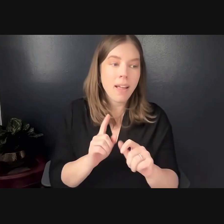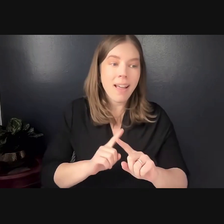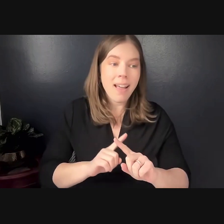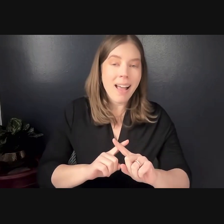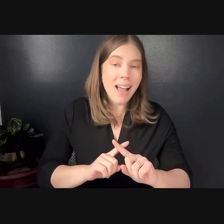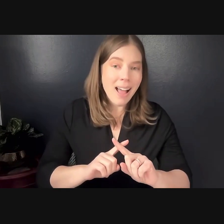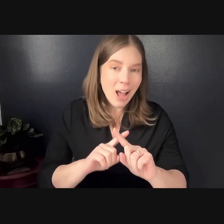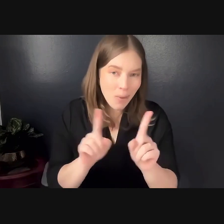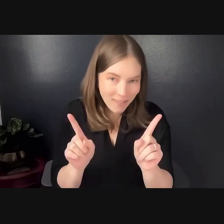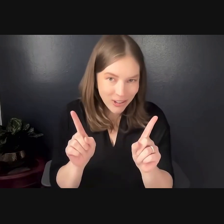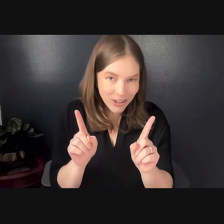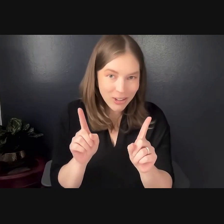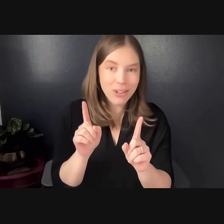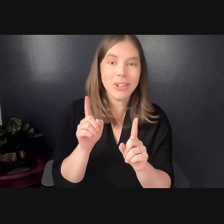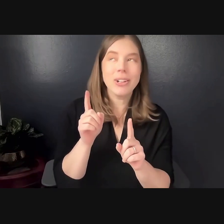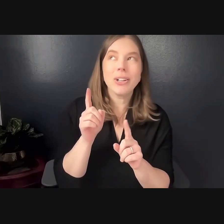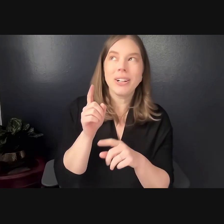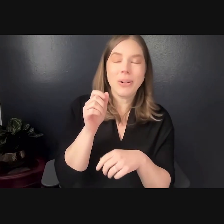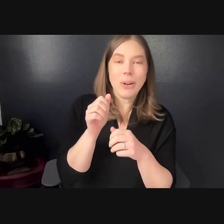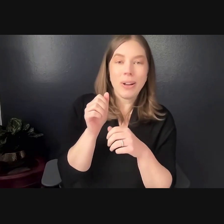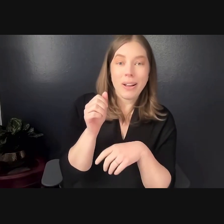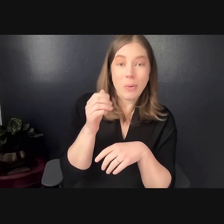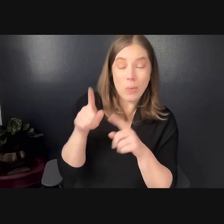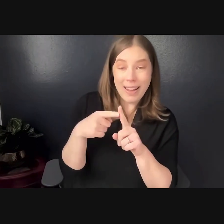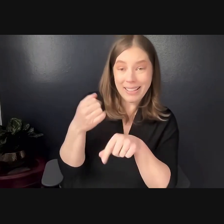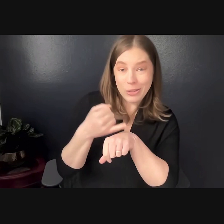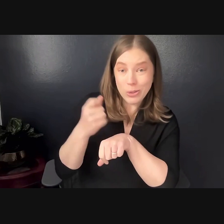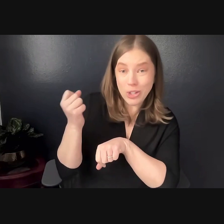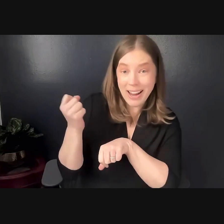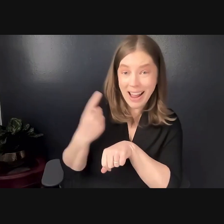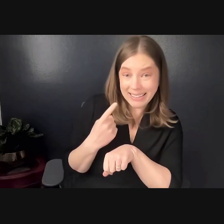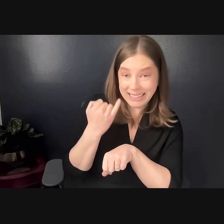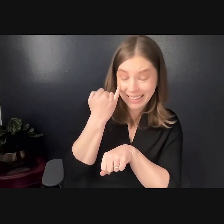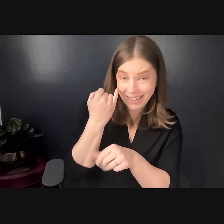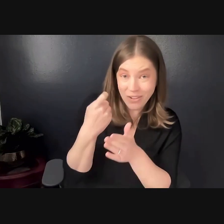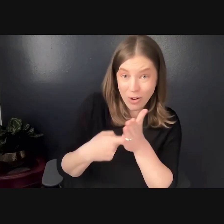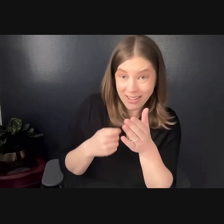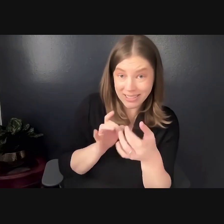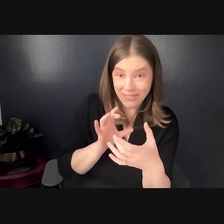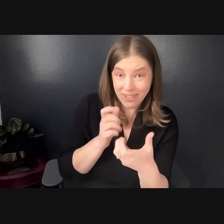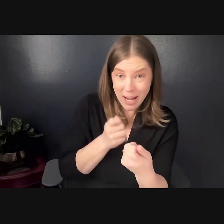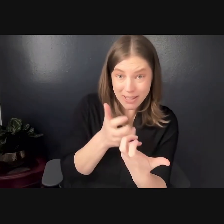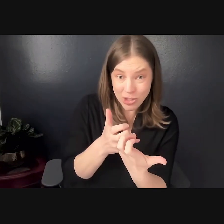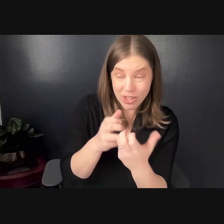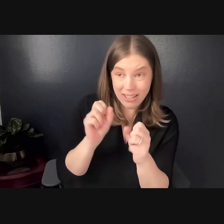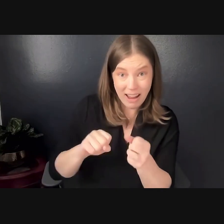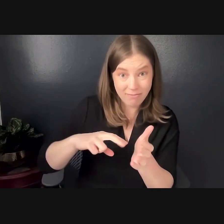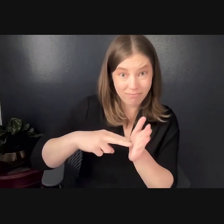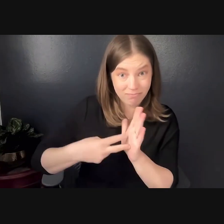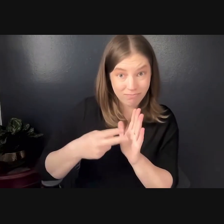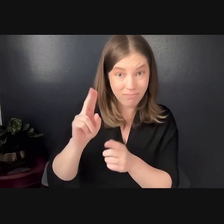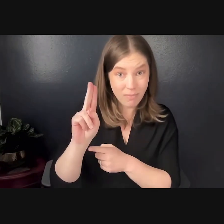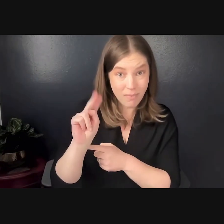that, yes, there is cost associated with human-provided speech-to-text services. But when institutions